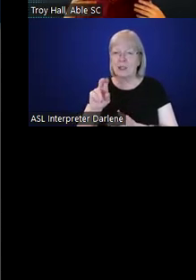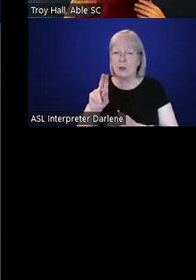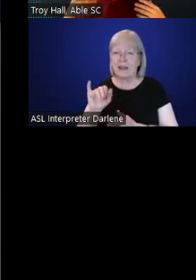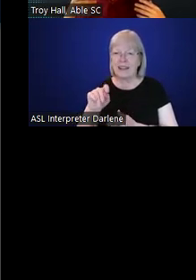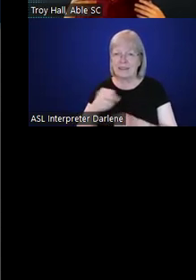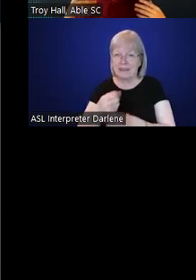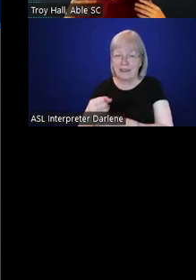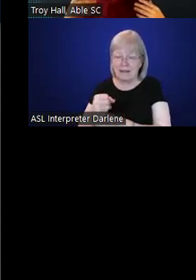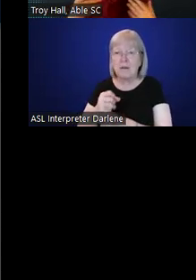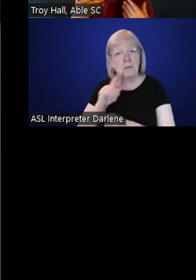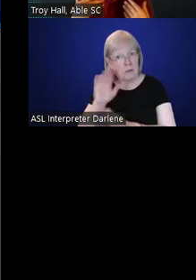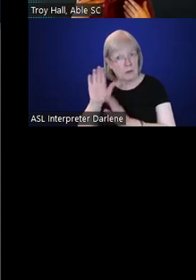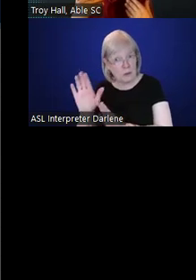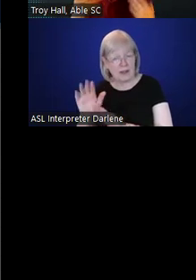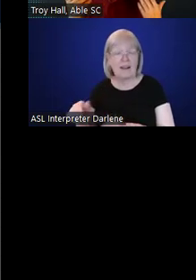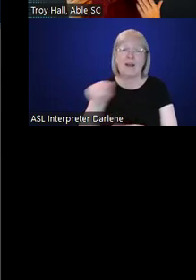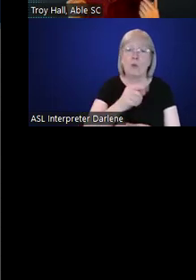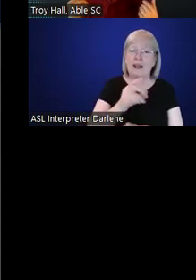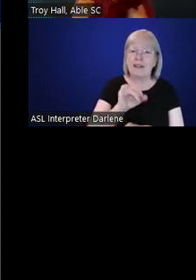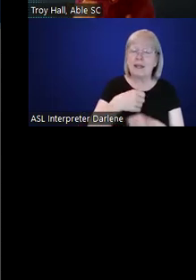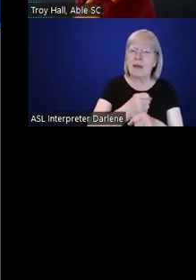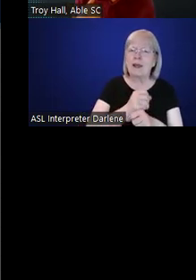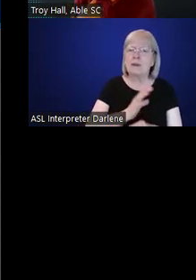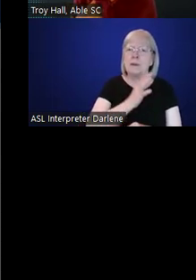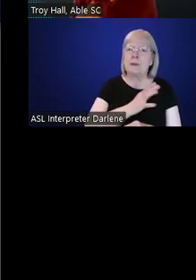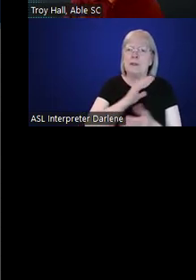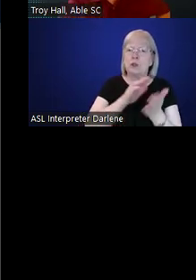artisanal soaps. I got a gift basket. That was wonderful.